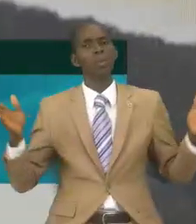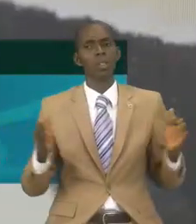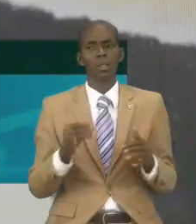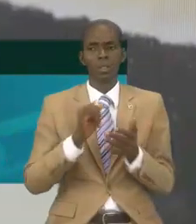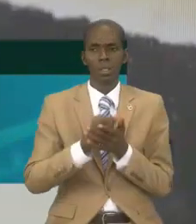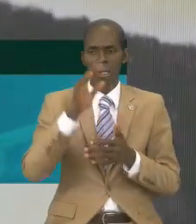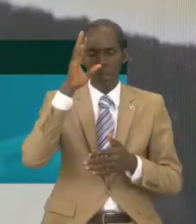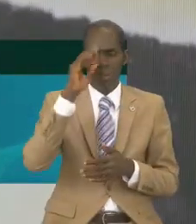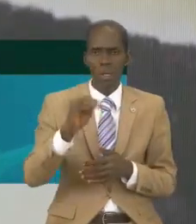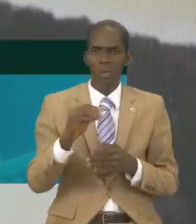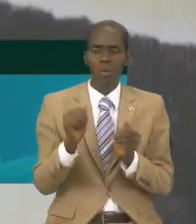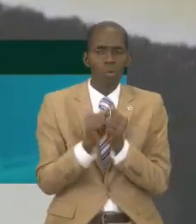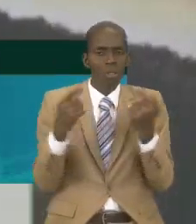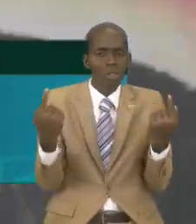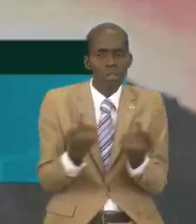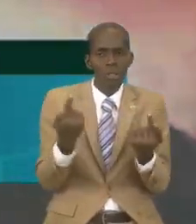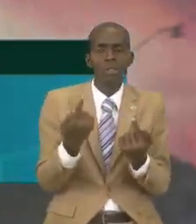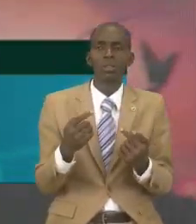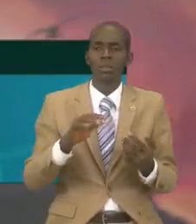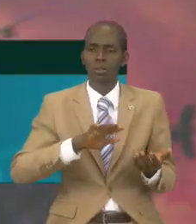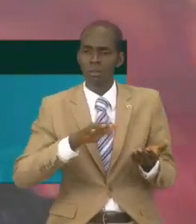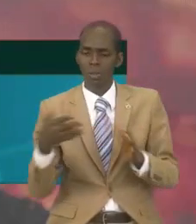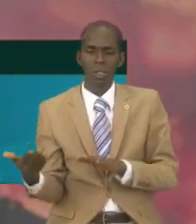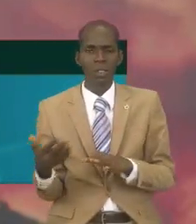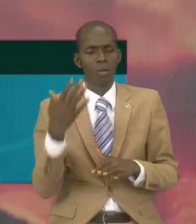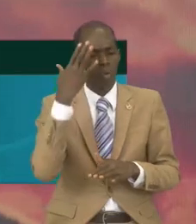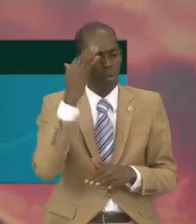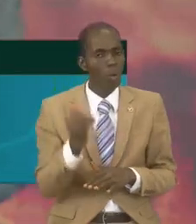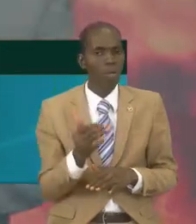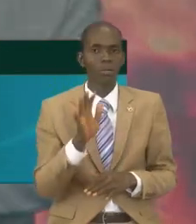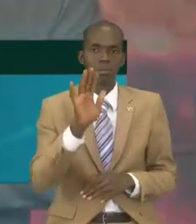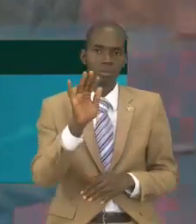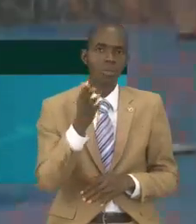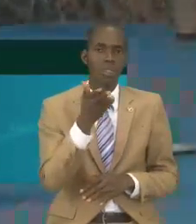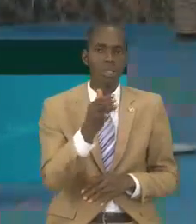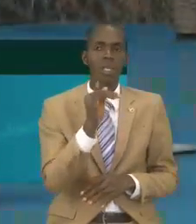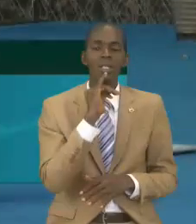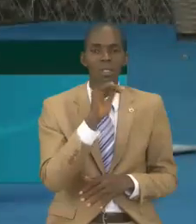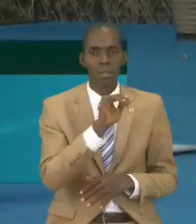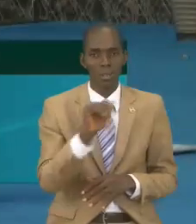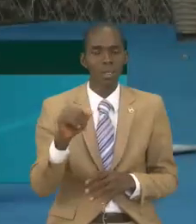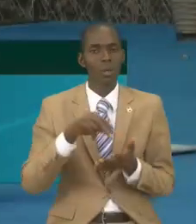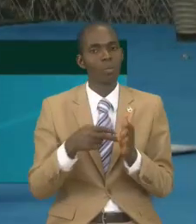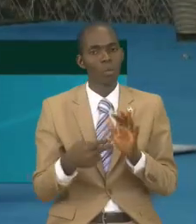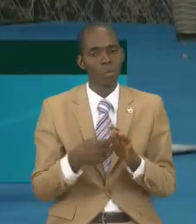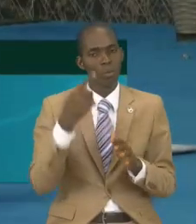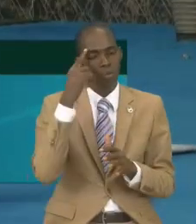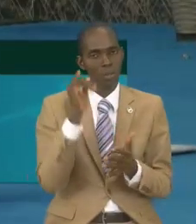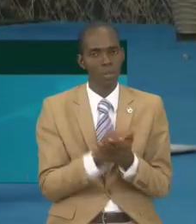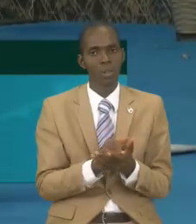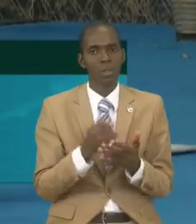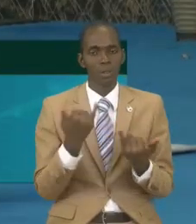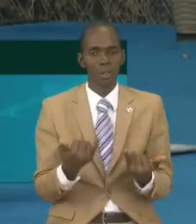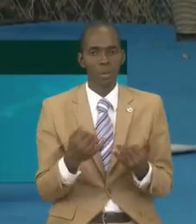Son of God be crucified? There's a purpose for that. That's what we look at here. The purpose of